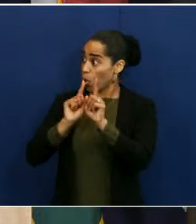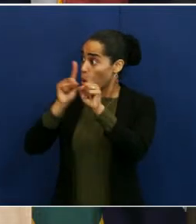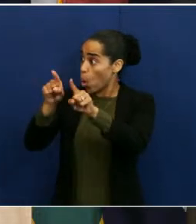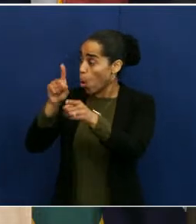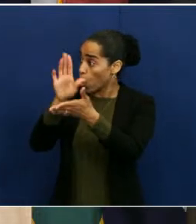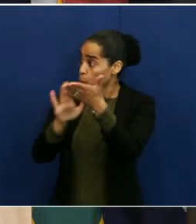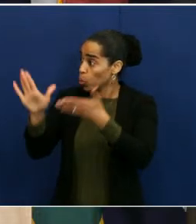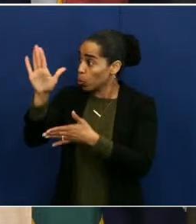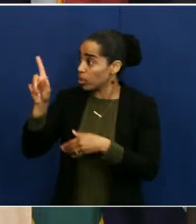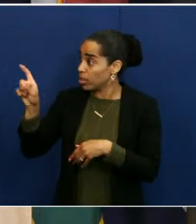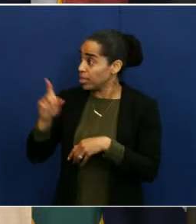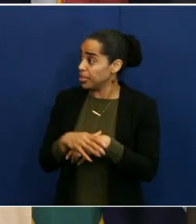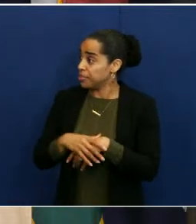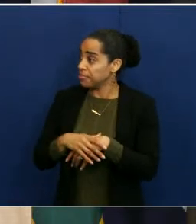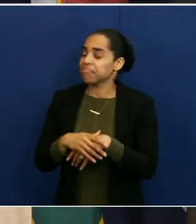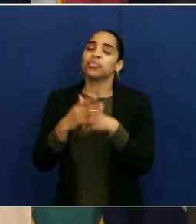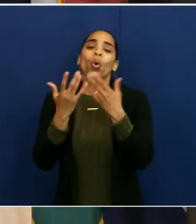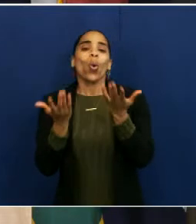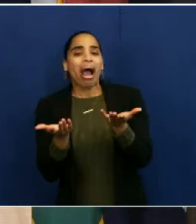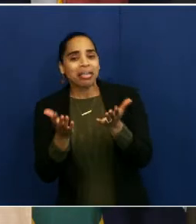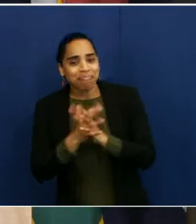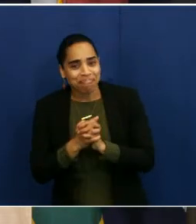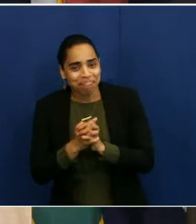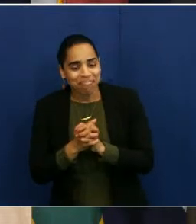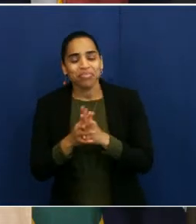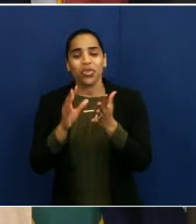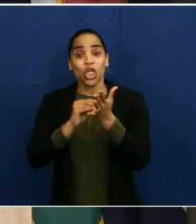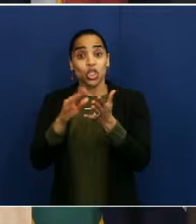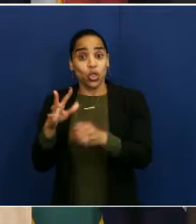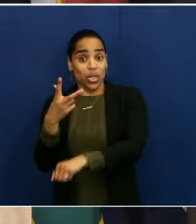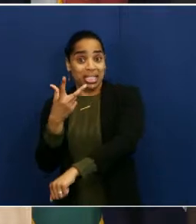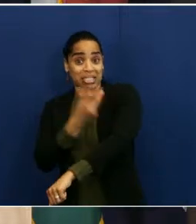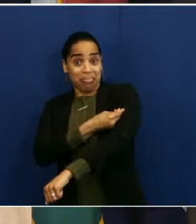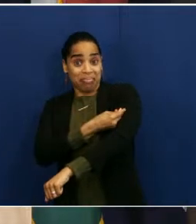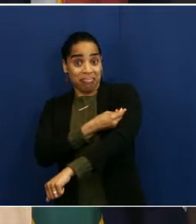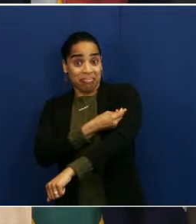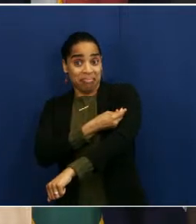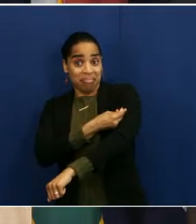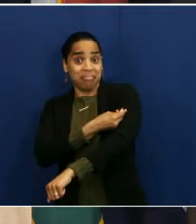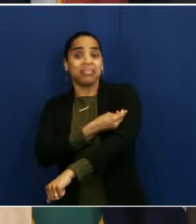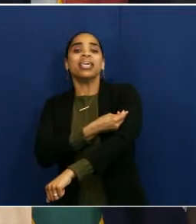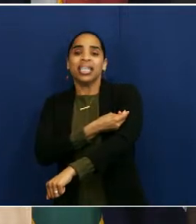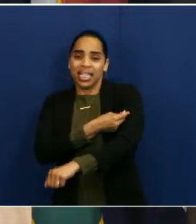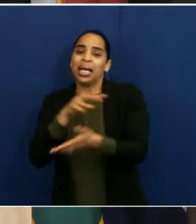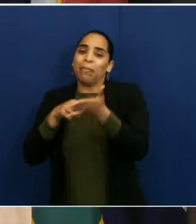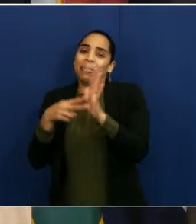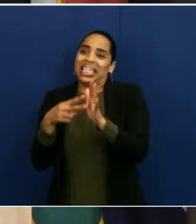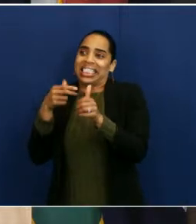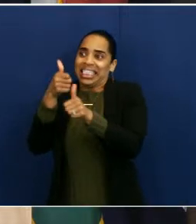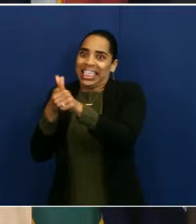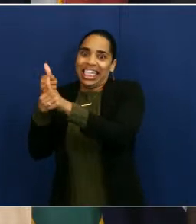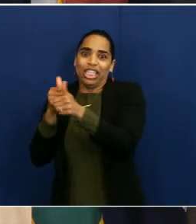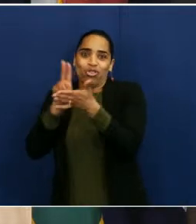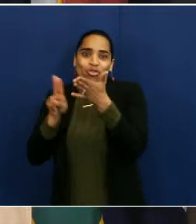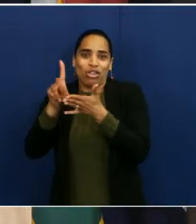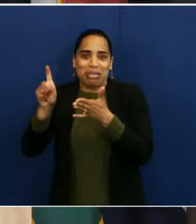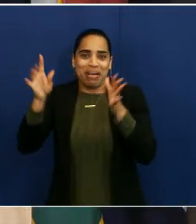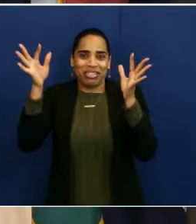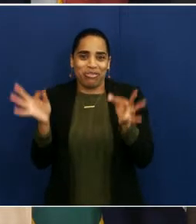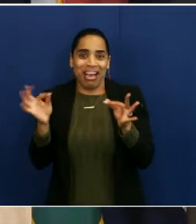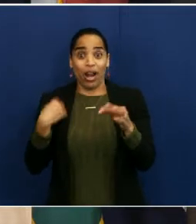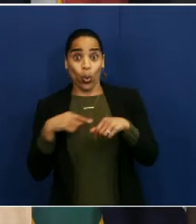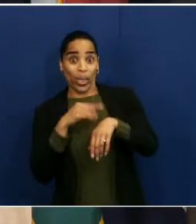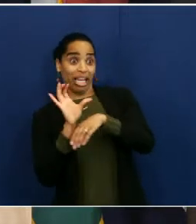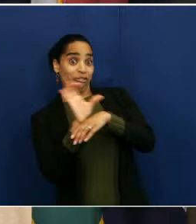Well, the decision for college students to be vaccinated is a policy decision for each of the institutions.